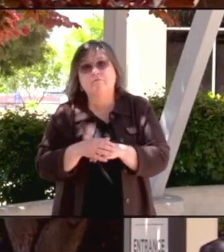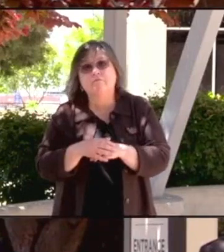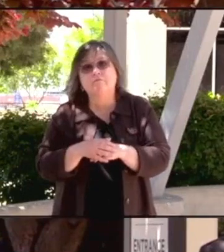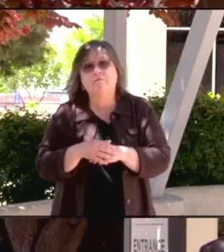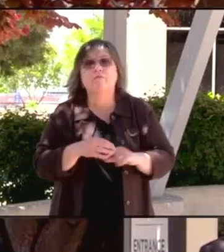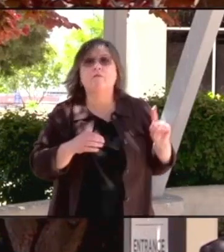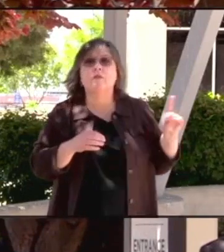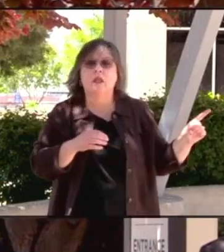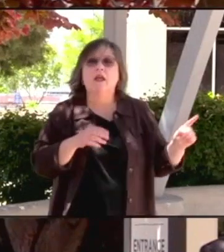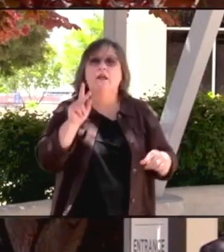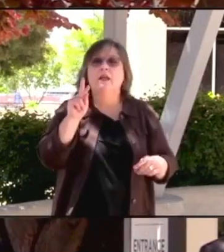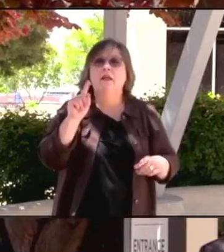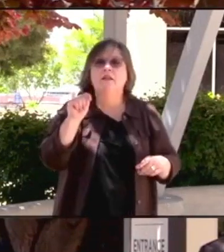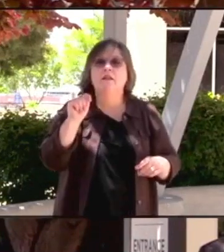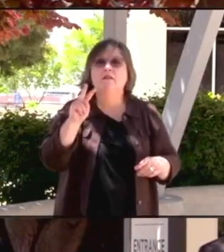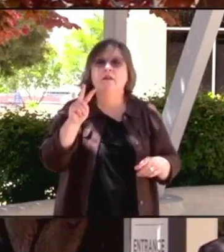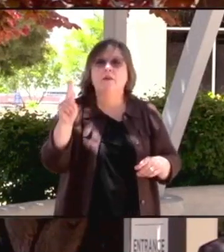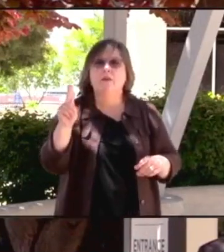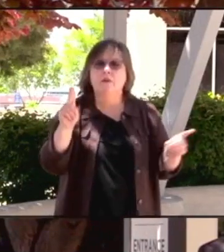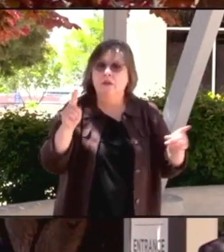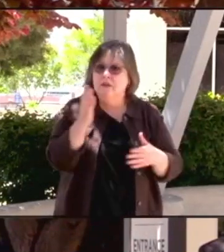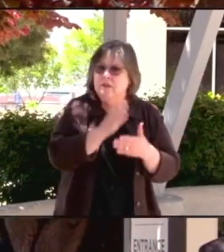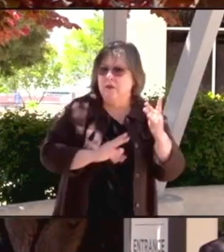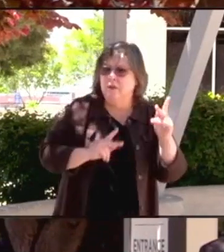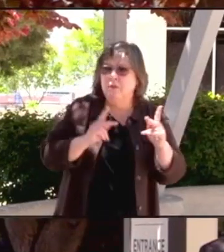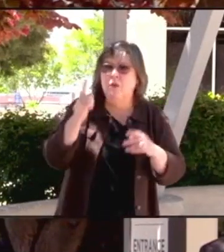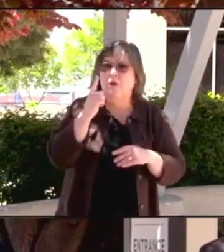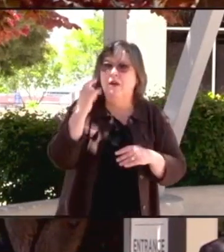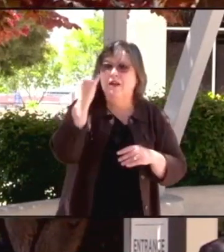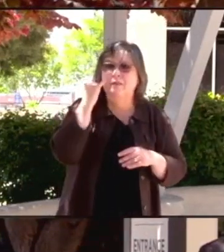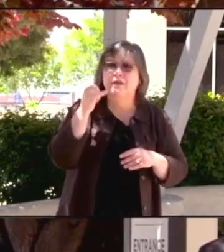are wondering if it's a HIPAA violation